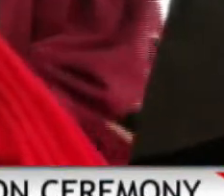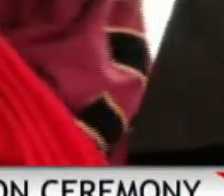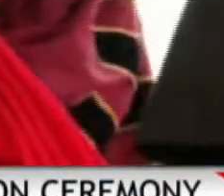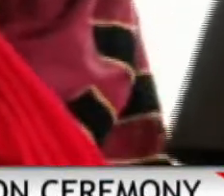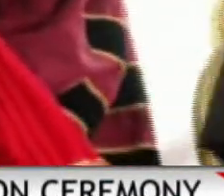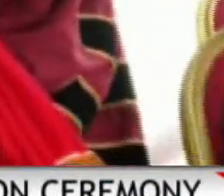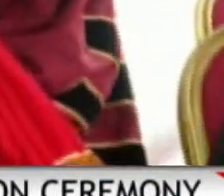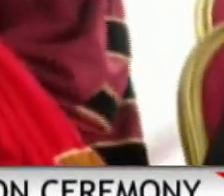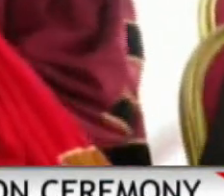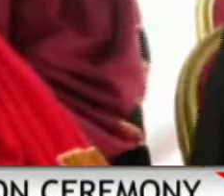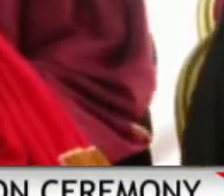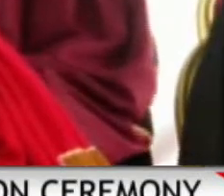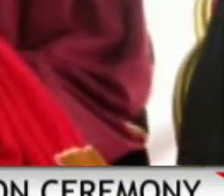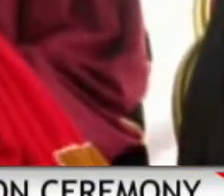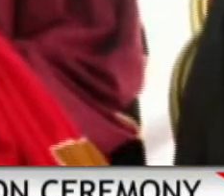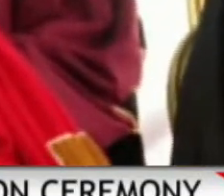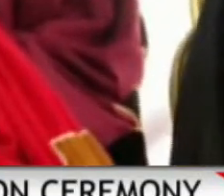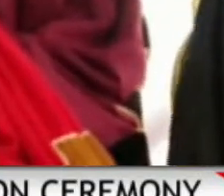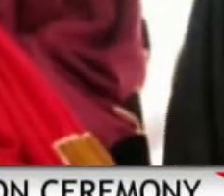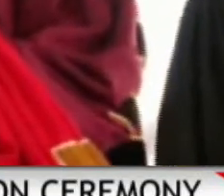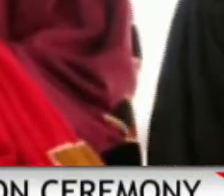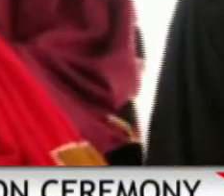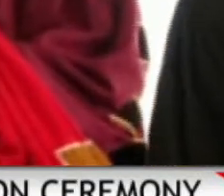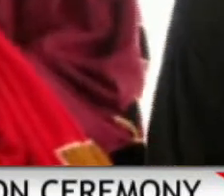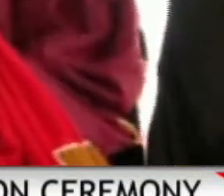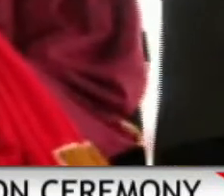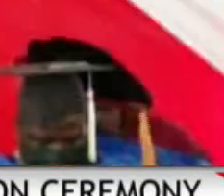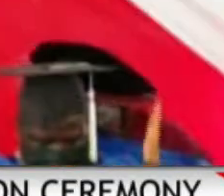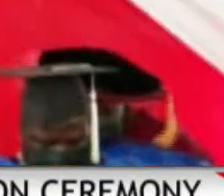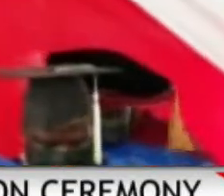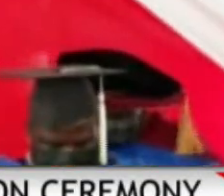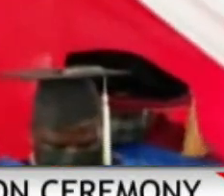Mr. Chancellor, sir, all protocols observed.